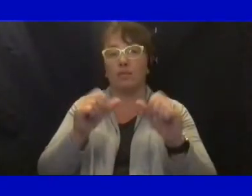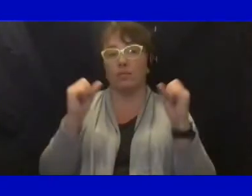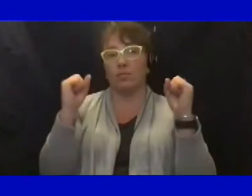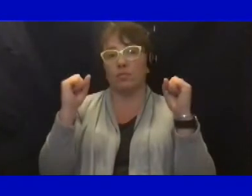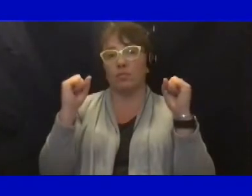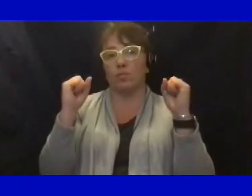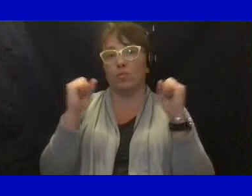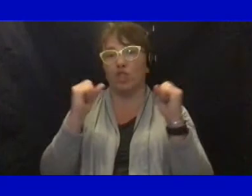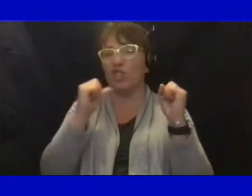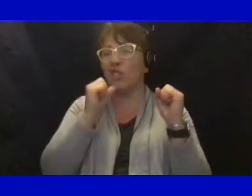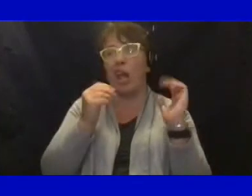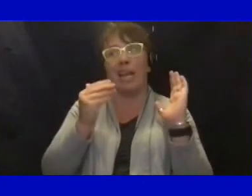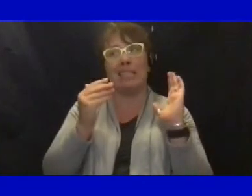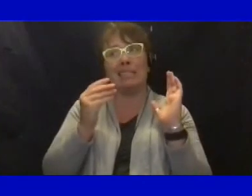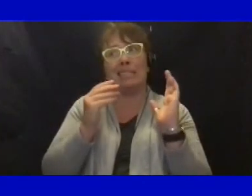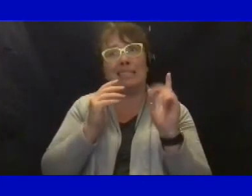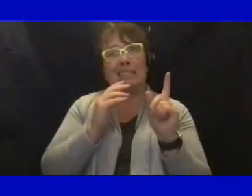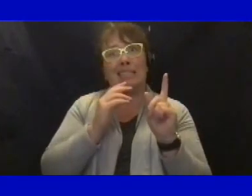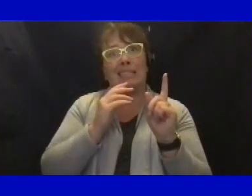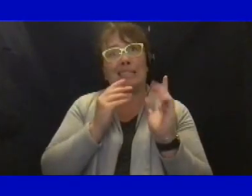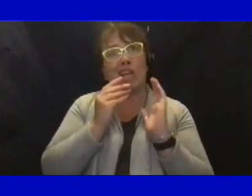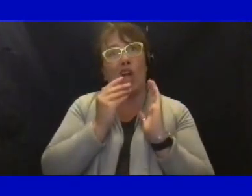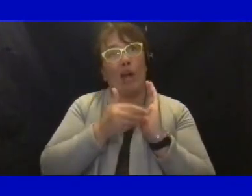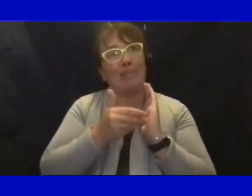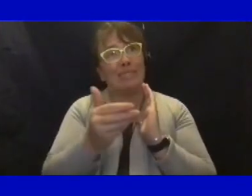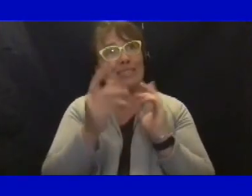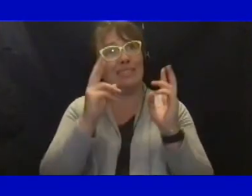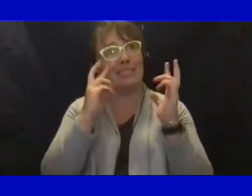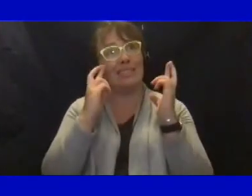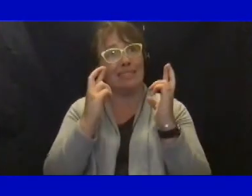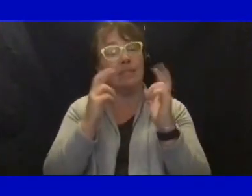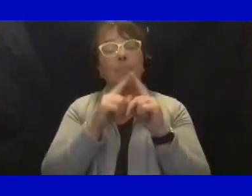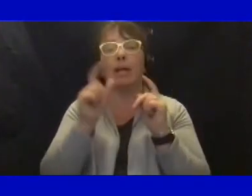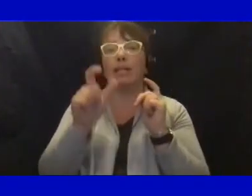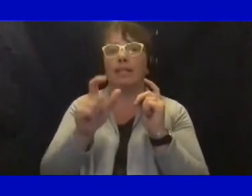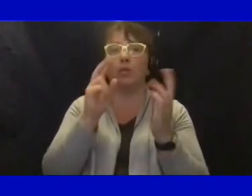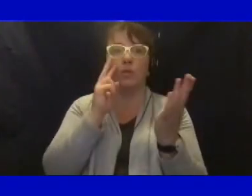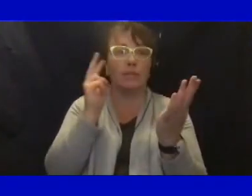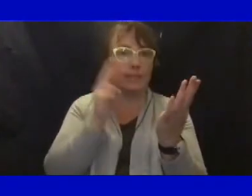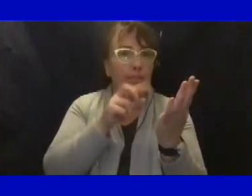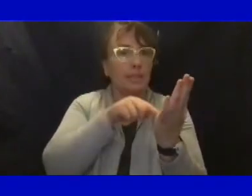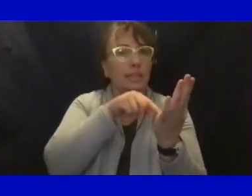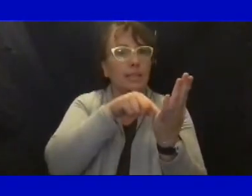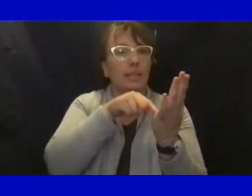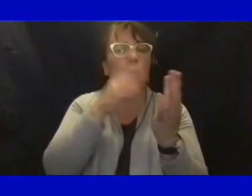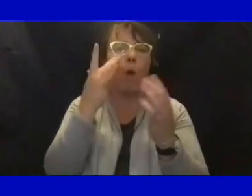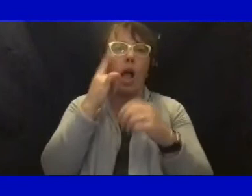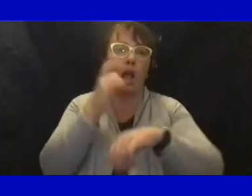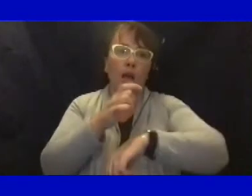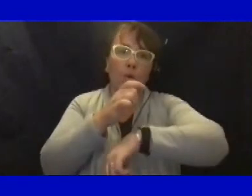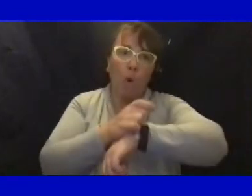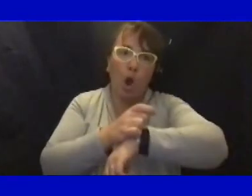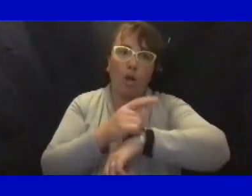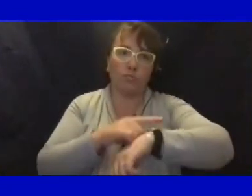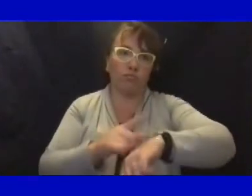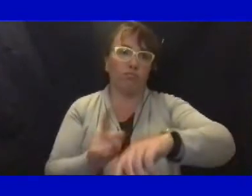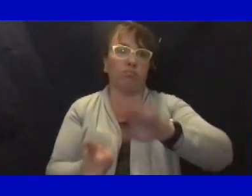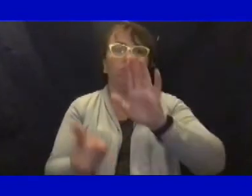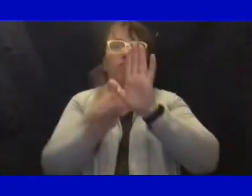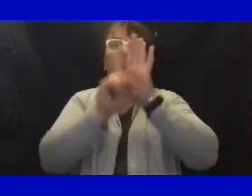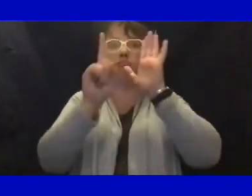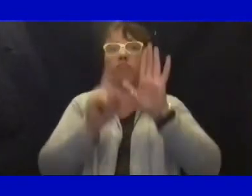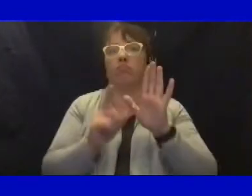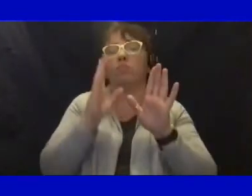often, but you need to be familiar with the terms, especially watches, warnings, and the products that we issue from the National